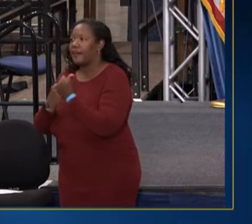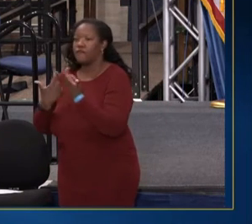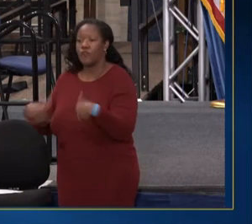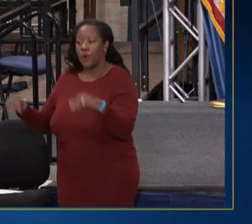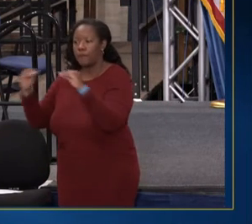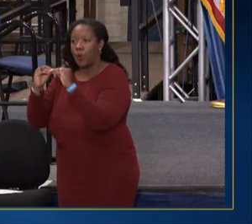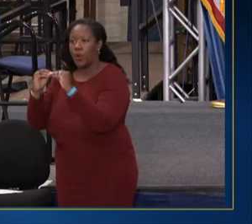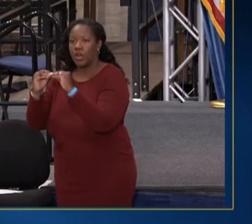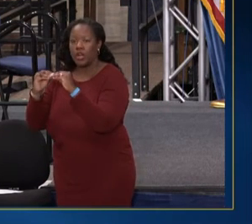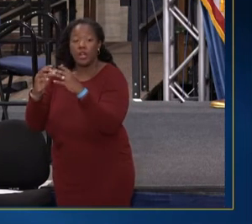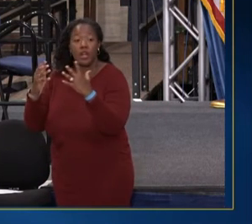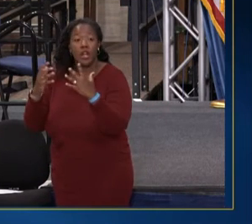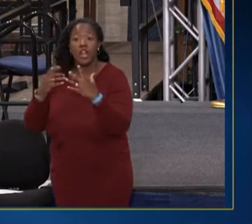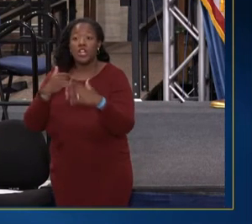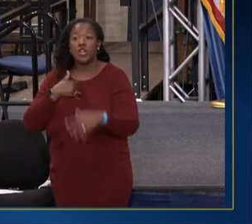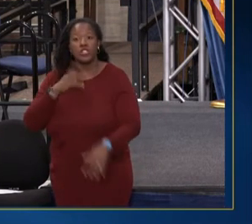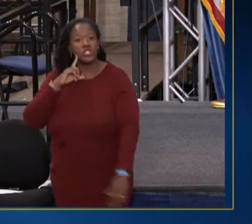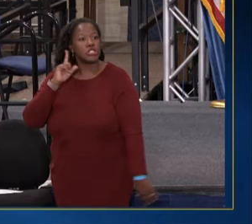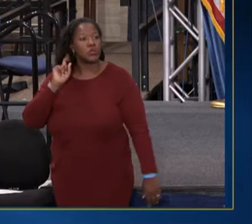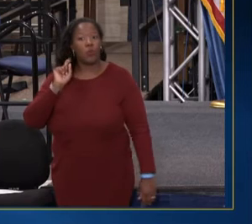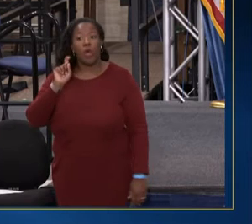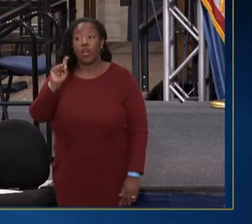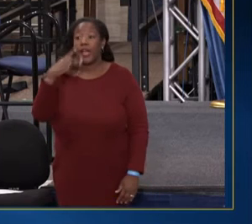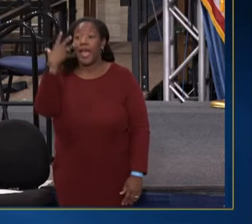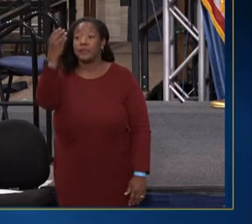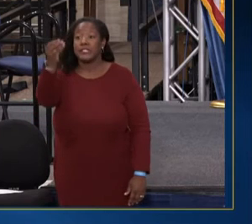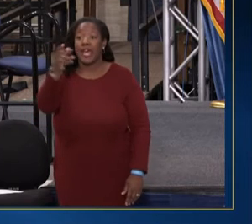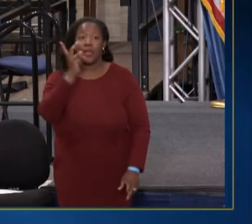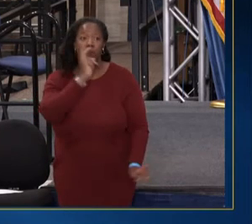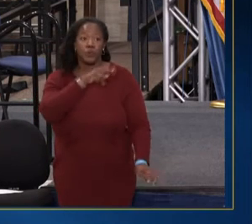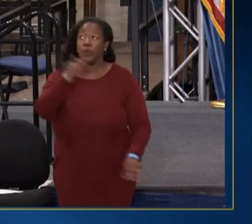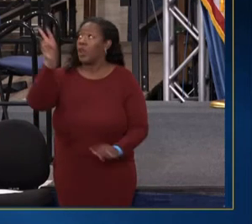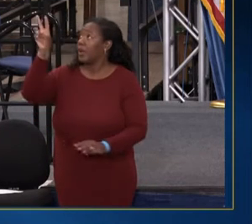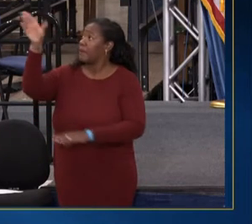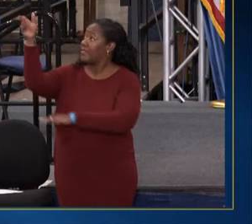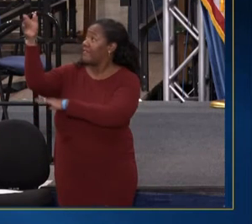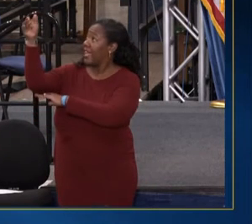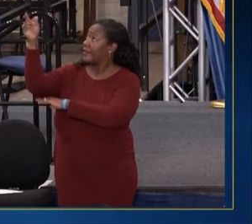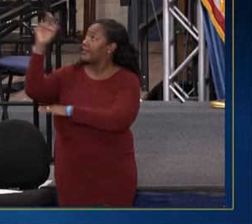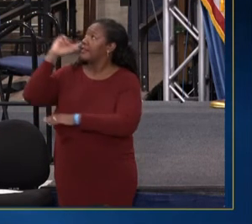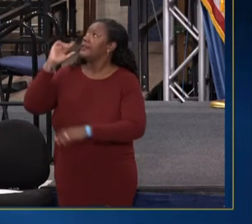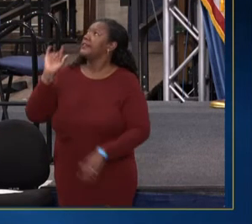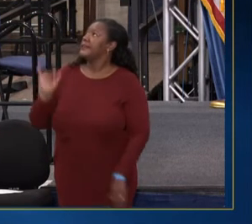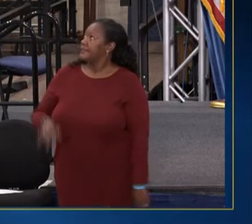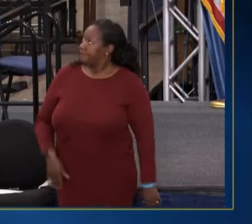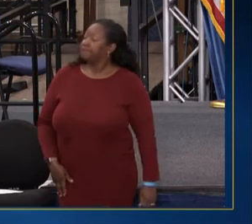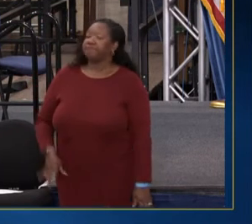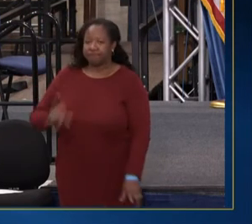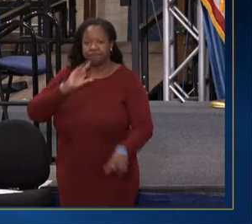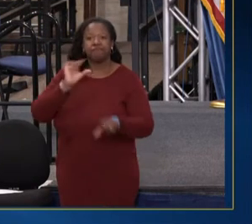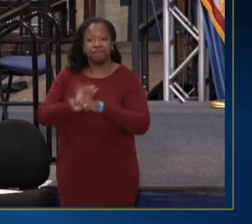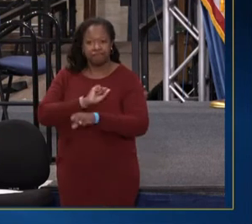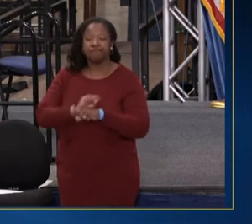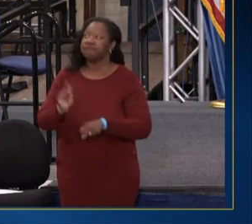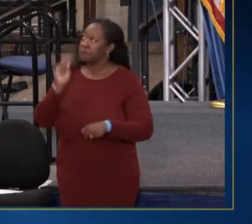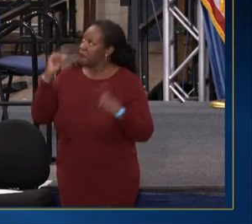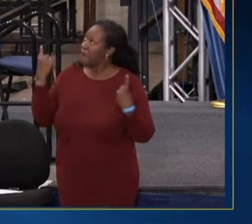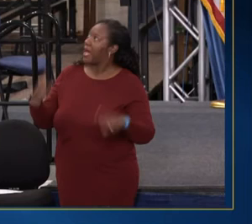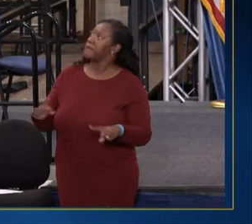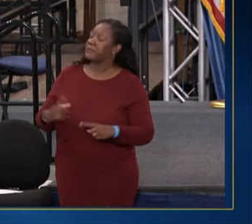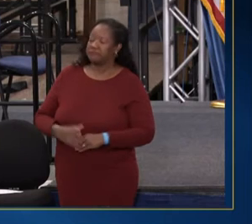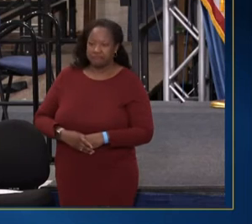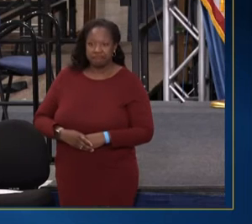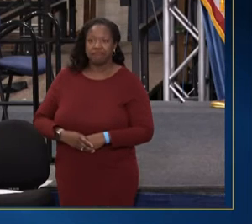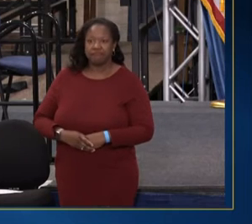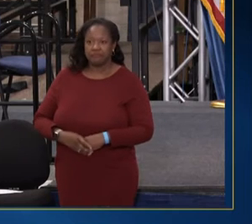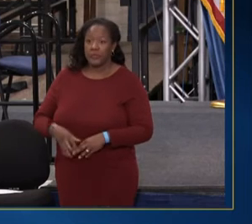just walk outside to be reminded by that flag. We mean it. We're going to do it. We